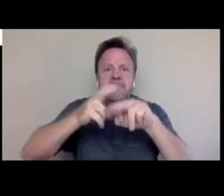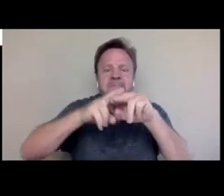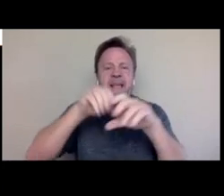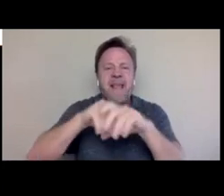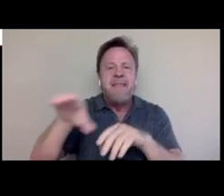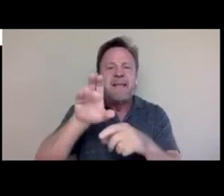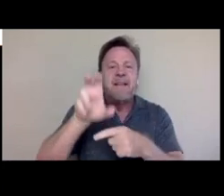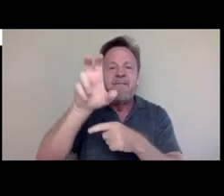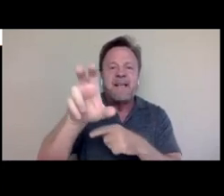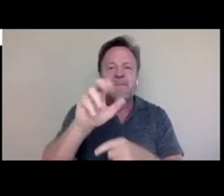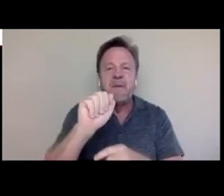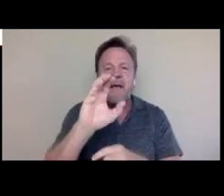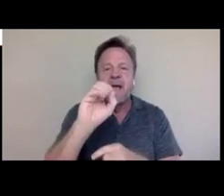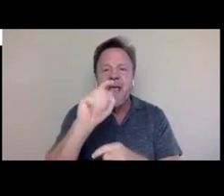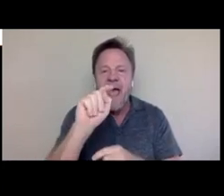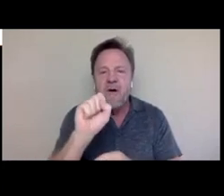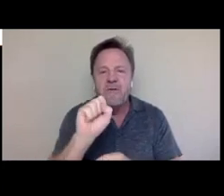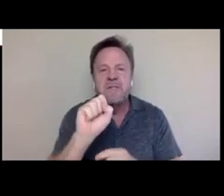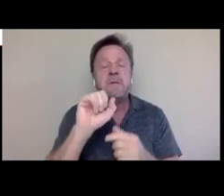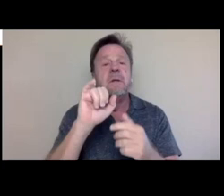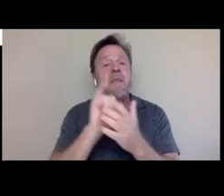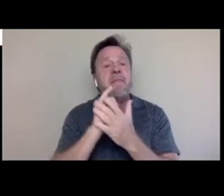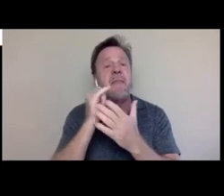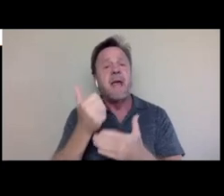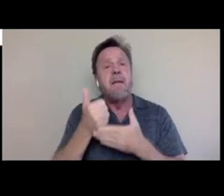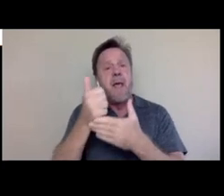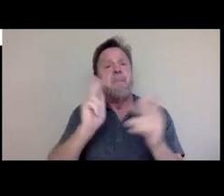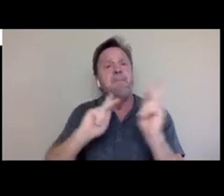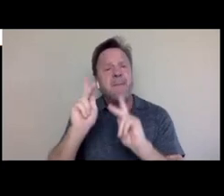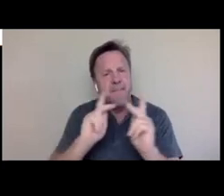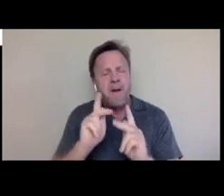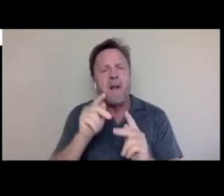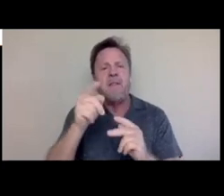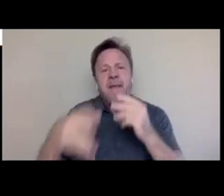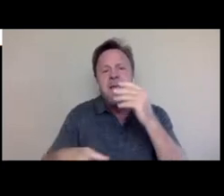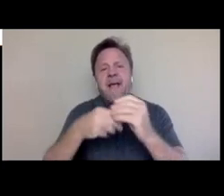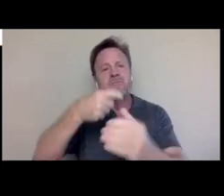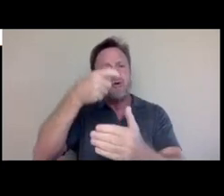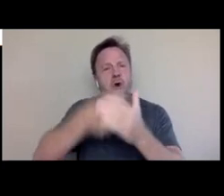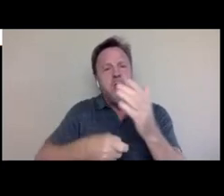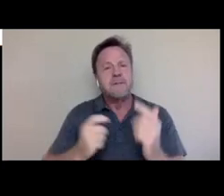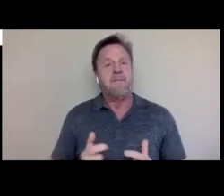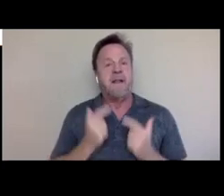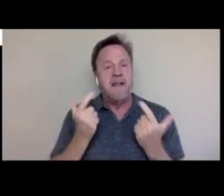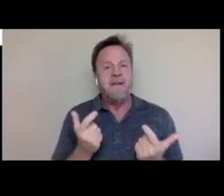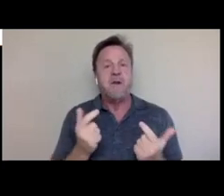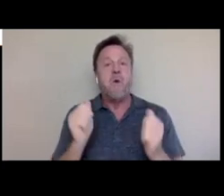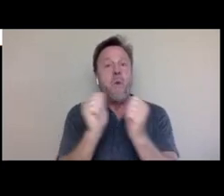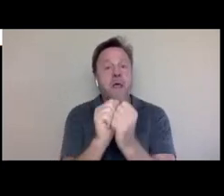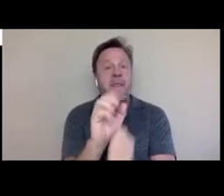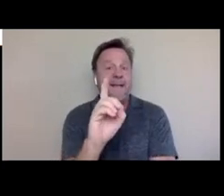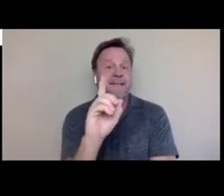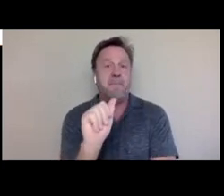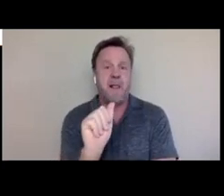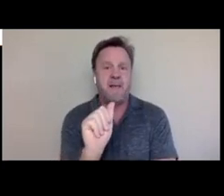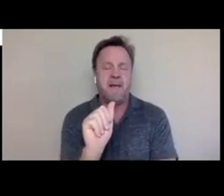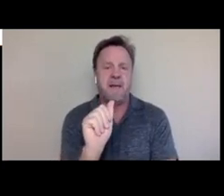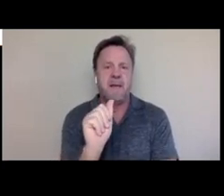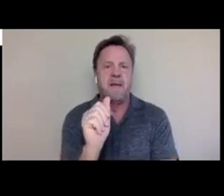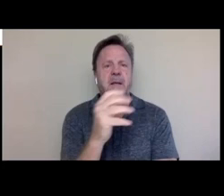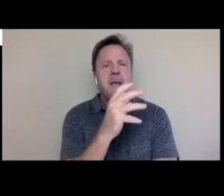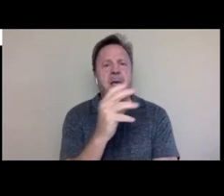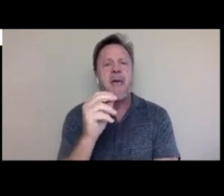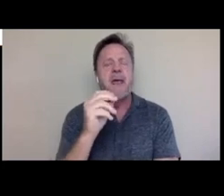that can cover for individuals and their families the extra cost of living with a disability. And I think we would